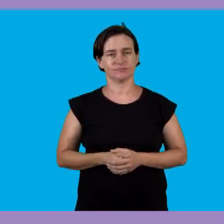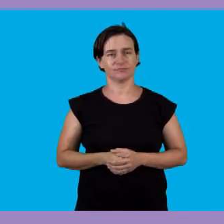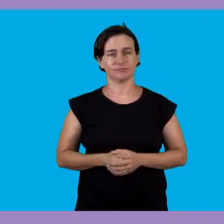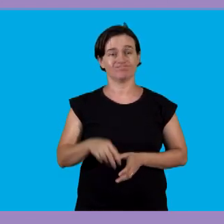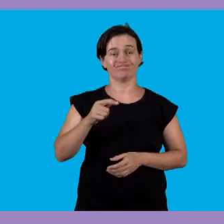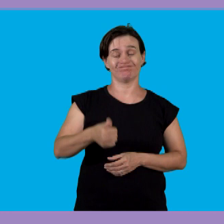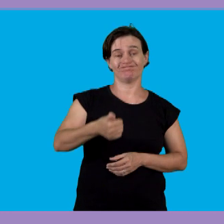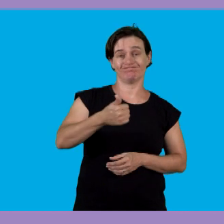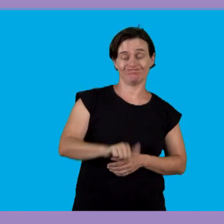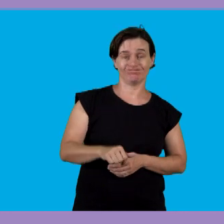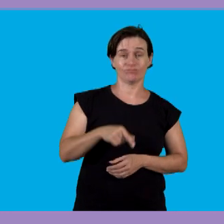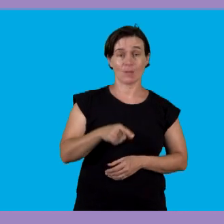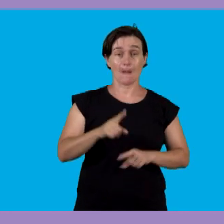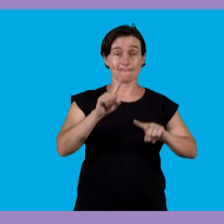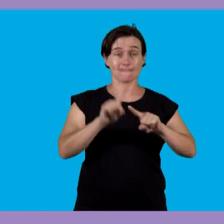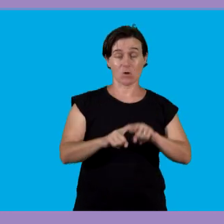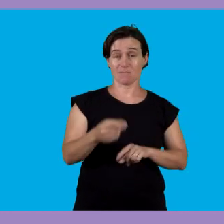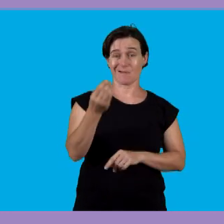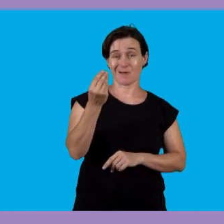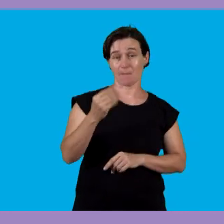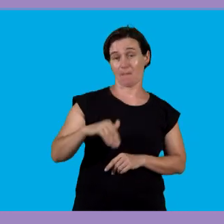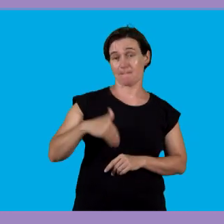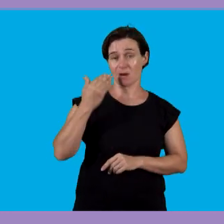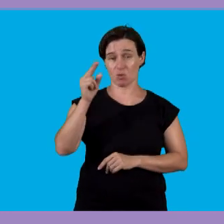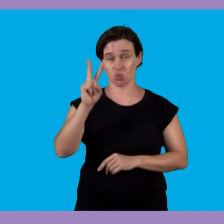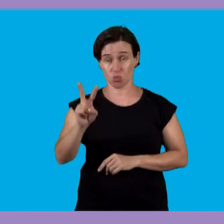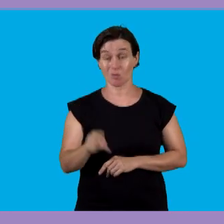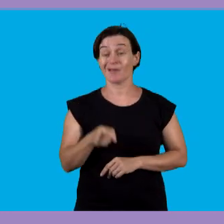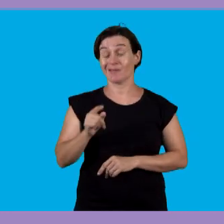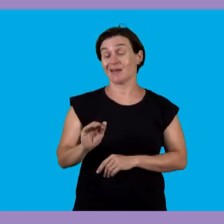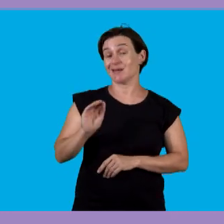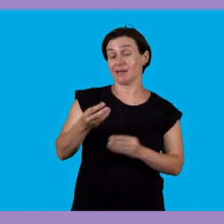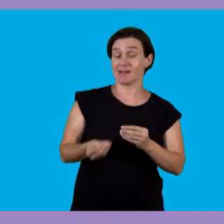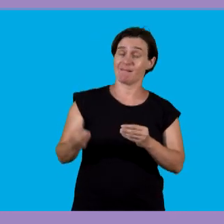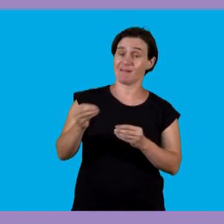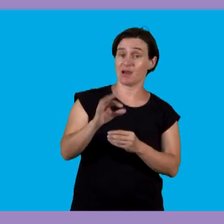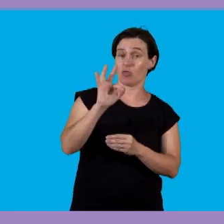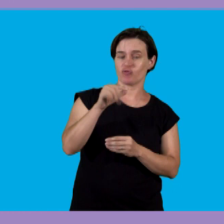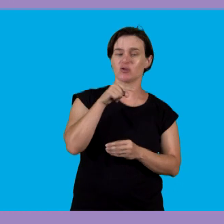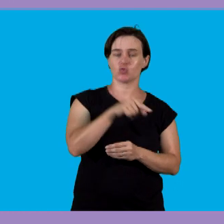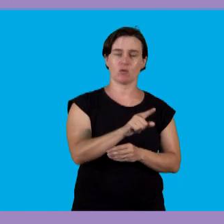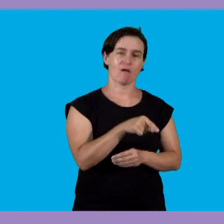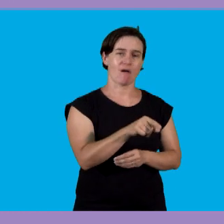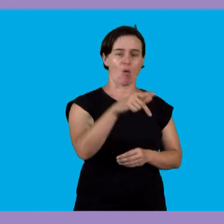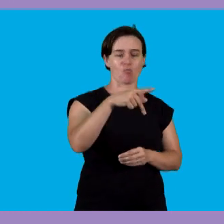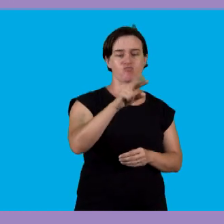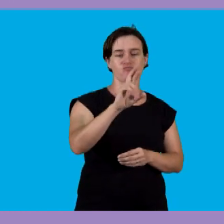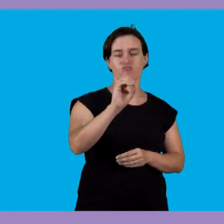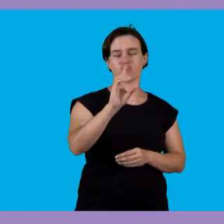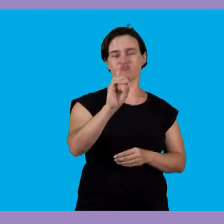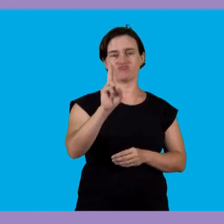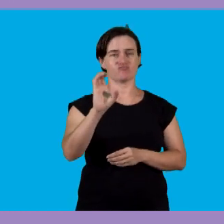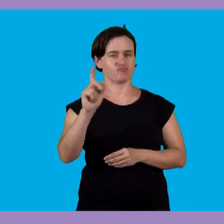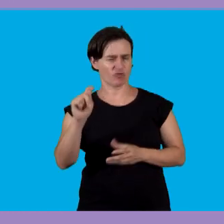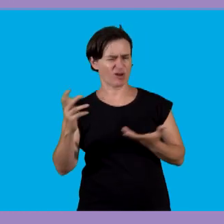7. The next one there says multiply a number by 2 and then add 3 to the product. So